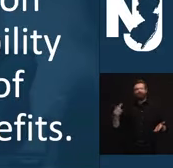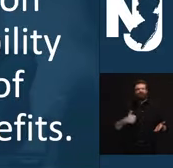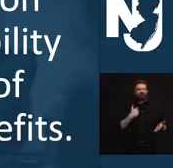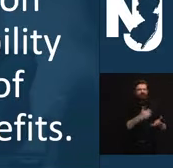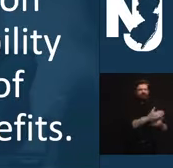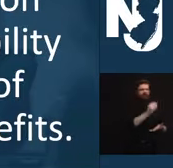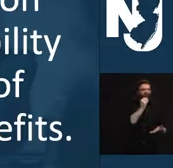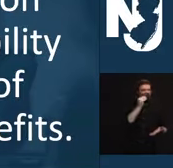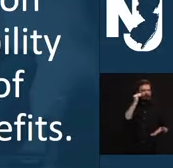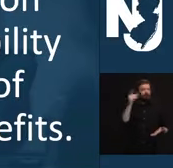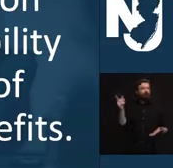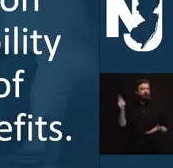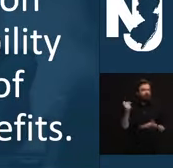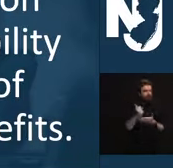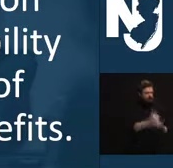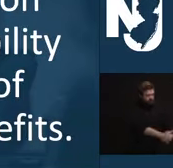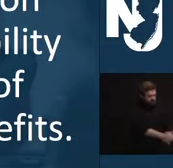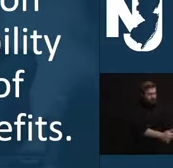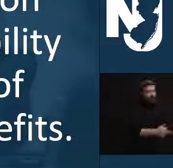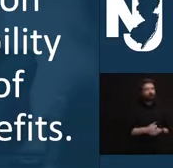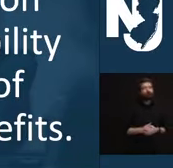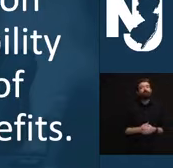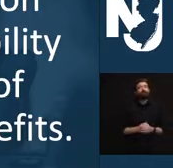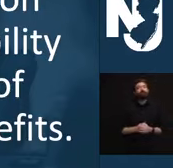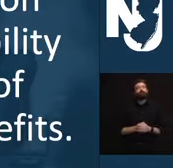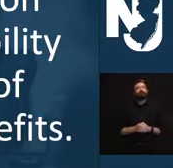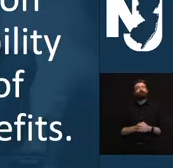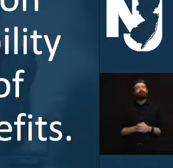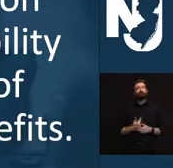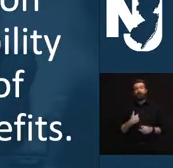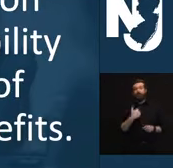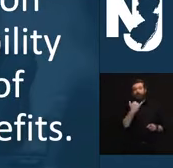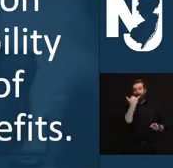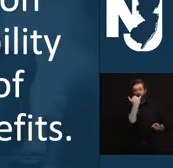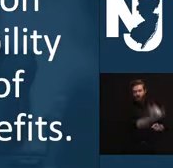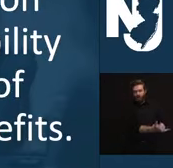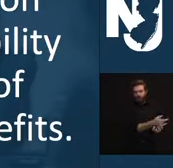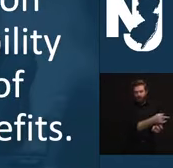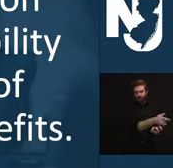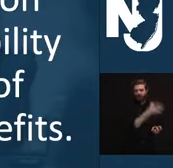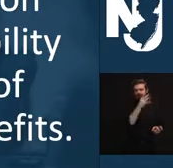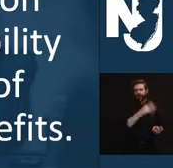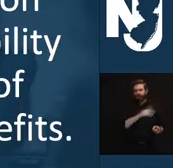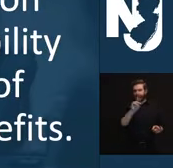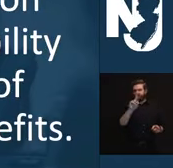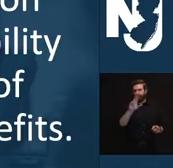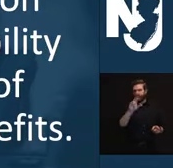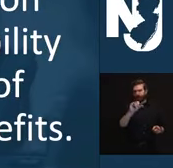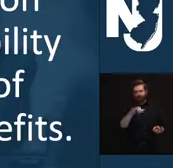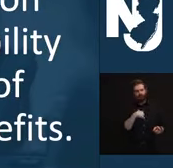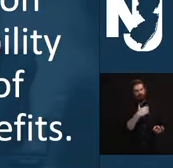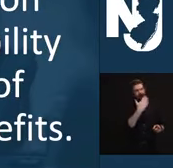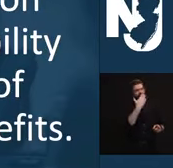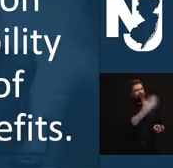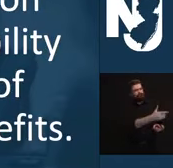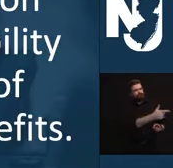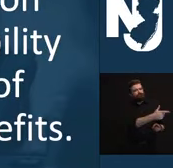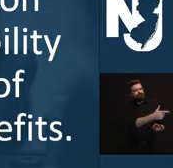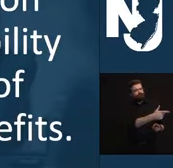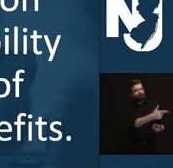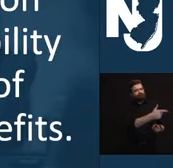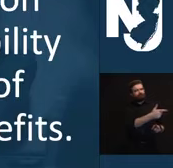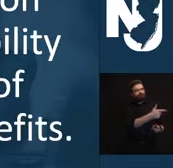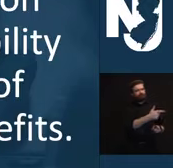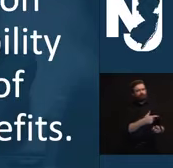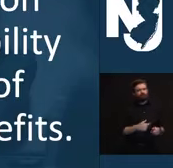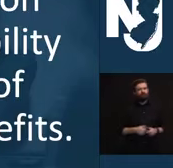Chrissy and spoke with her this morning. I thanked each of them on the one hand, but I called her and said, you know what? I can't tell you this happens every day, where a citizen raises